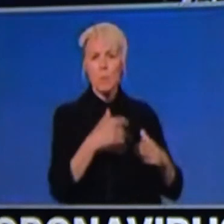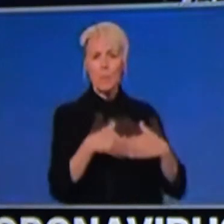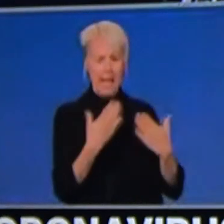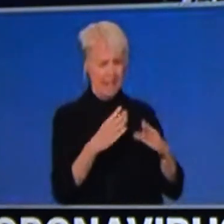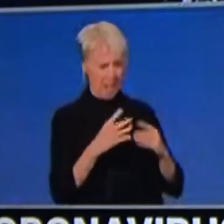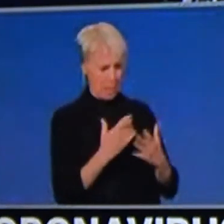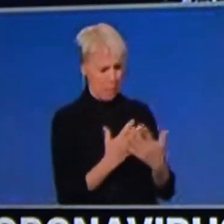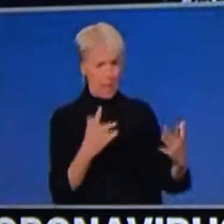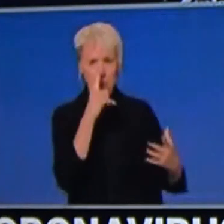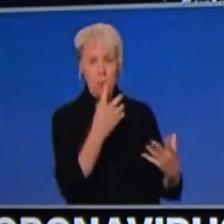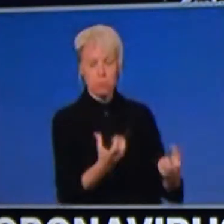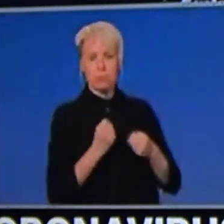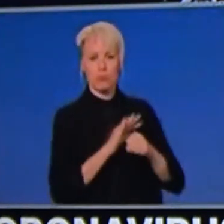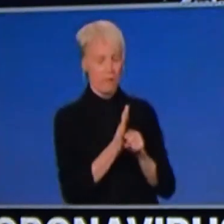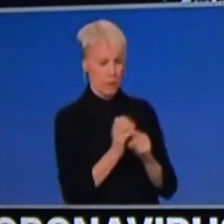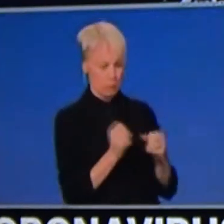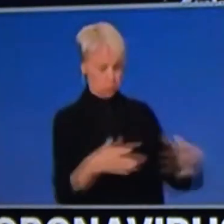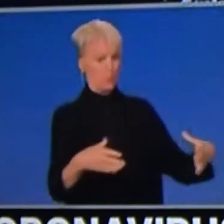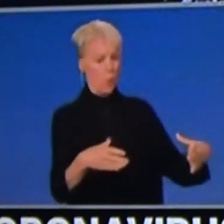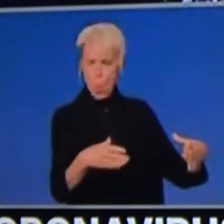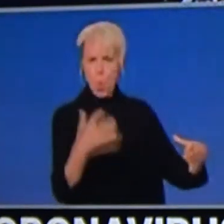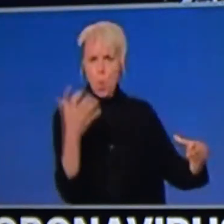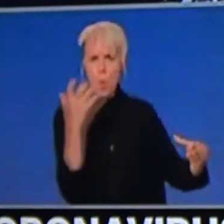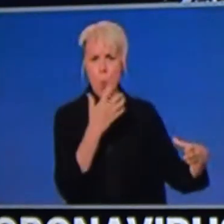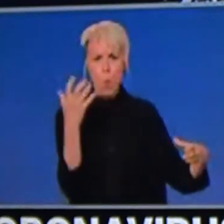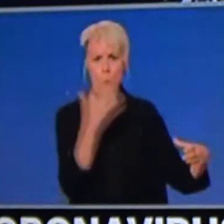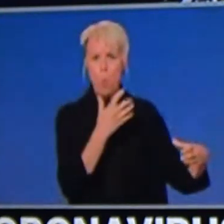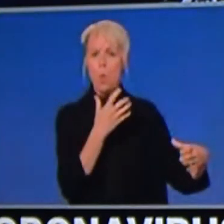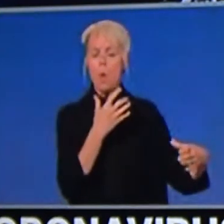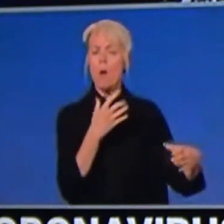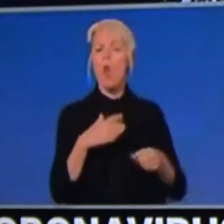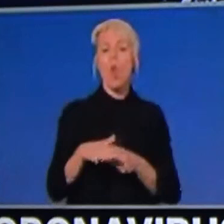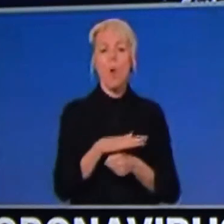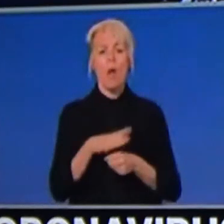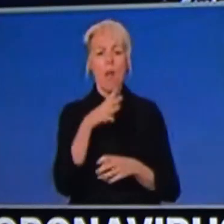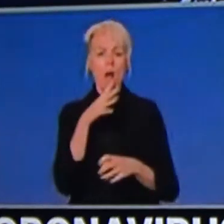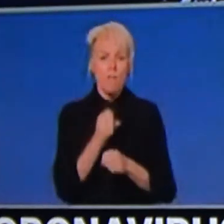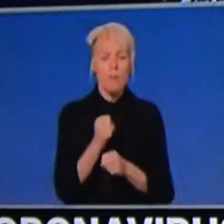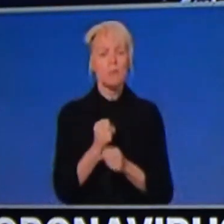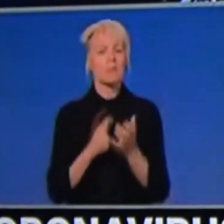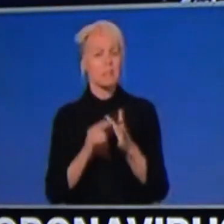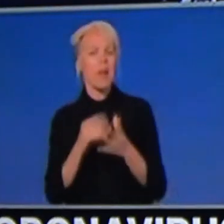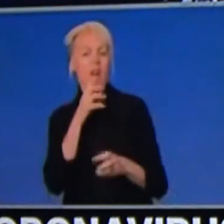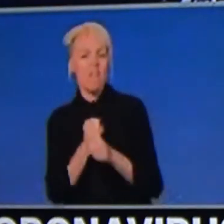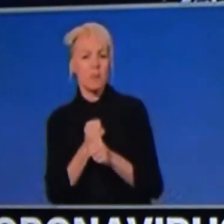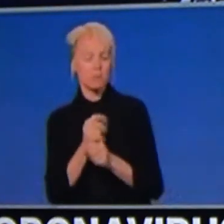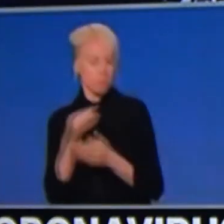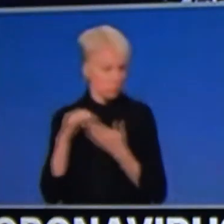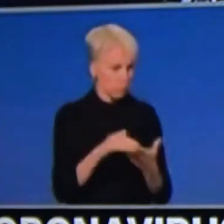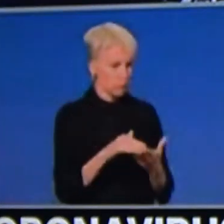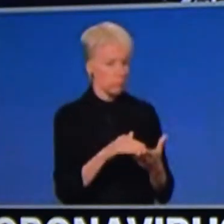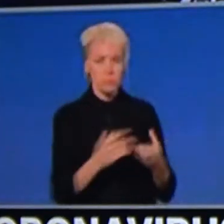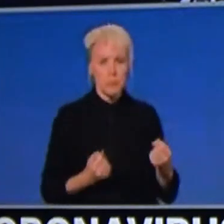days. It's been expertly handled by the Tasmanian health authorities in an exemplar way of bringing an episode